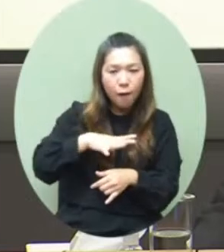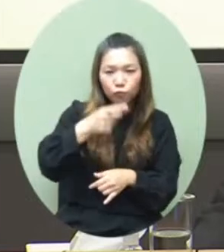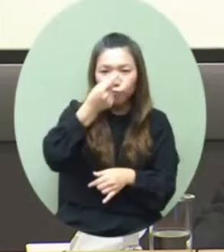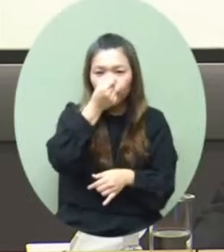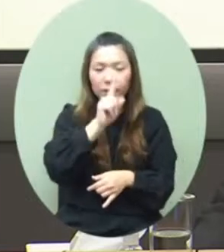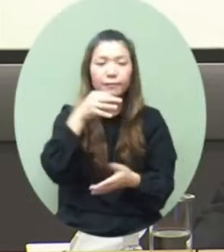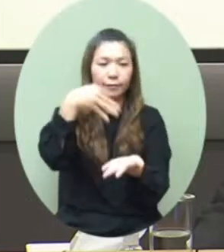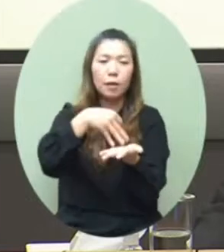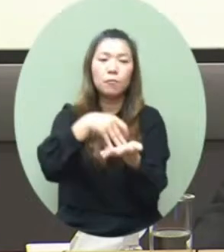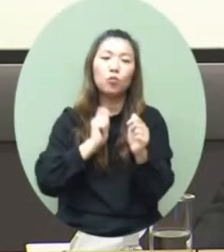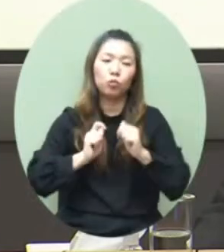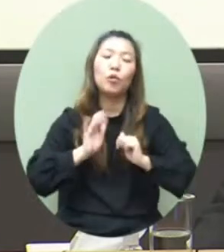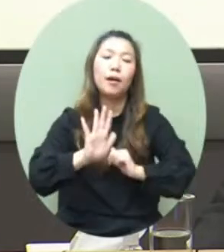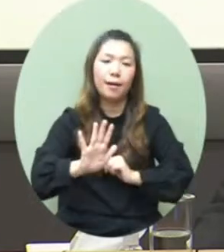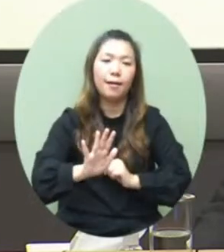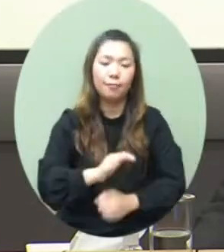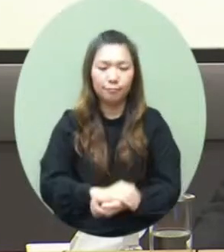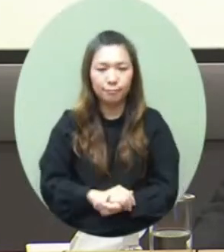the different